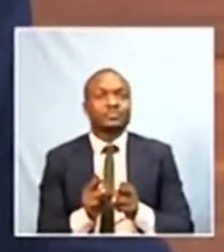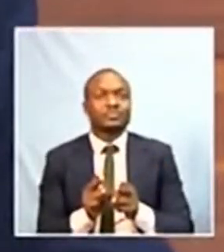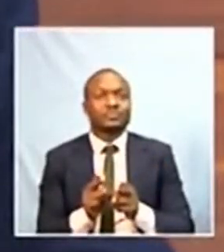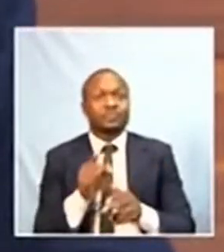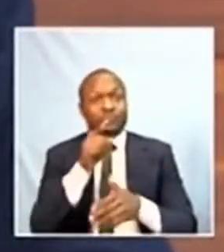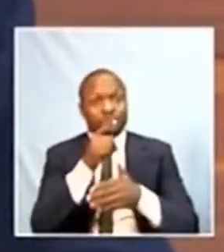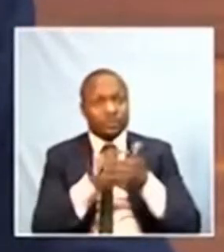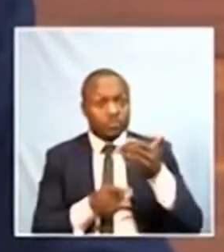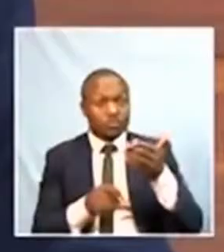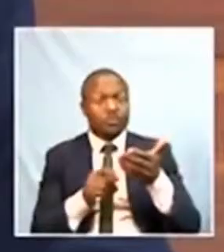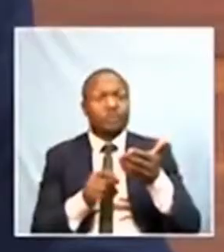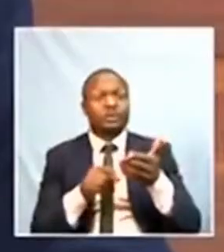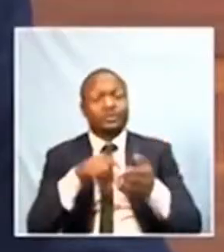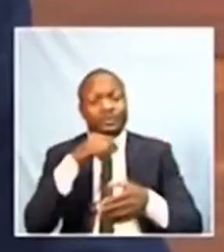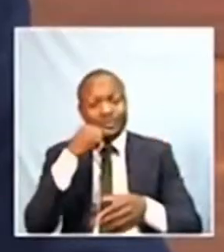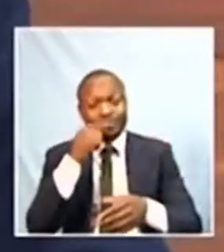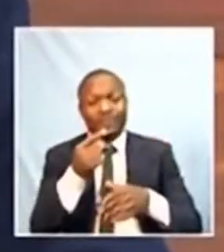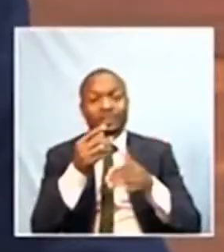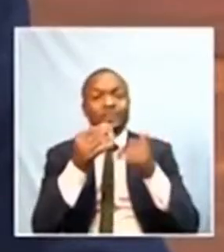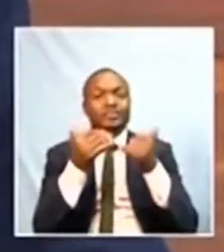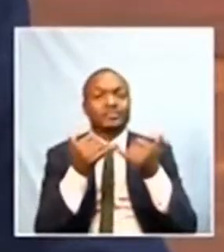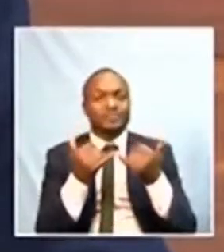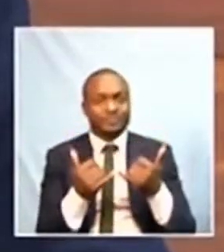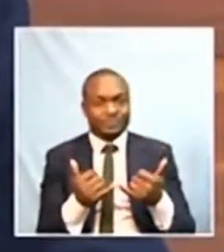what you are putting now